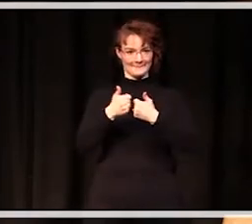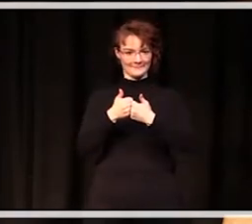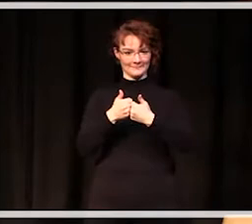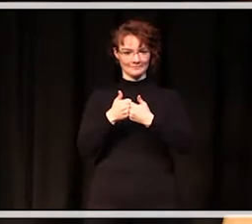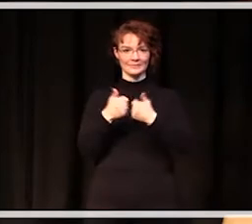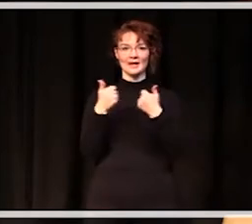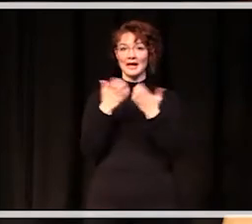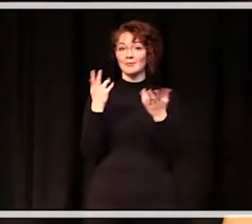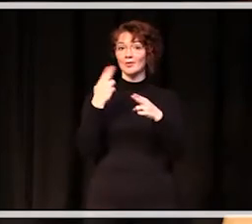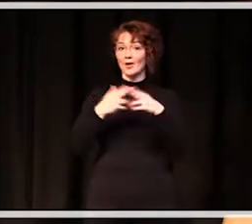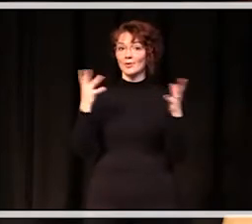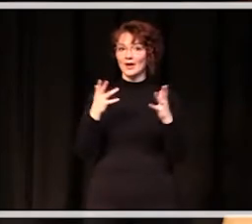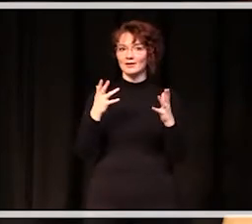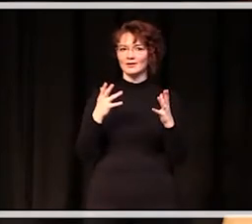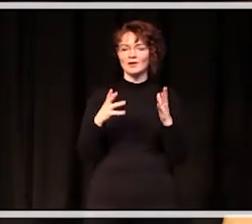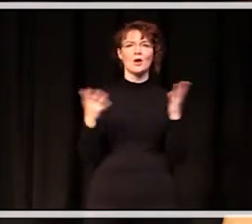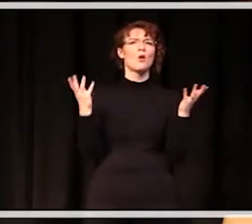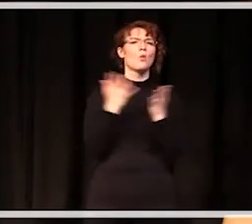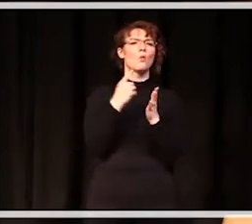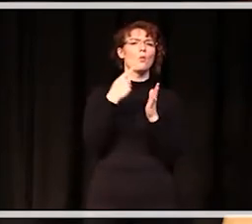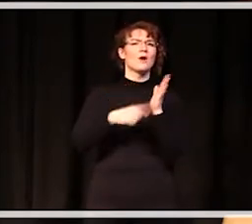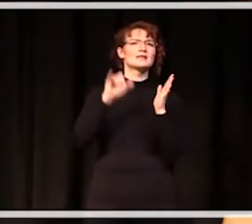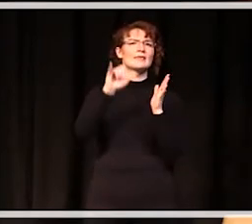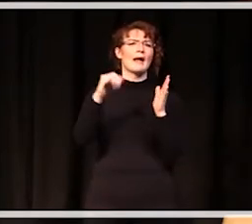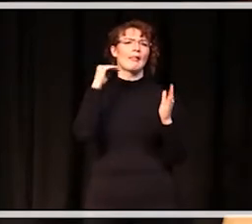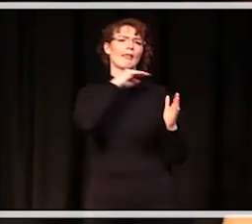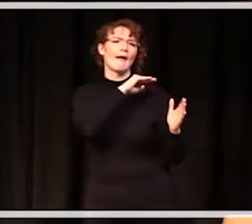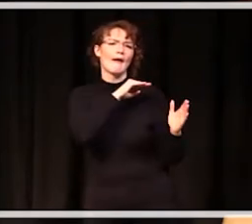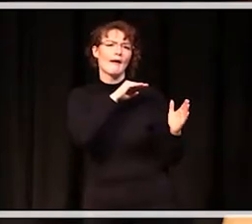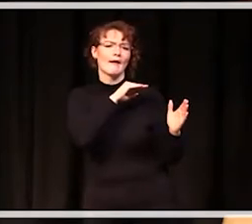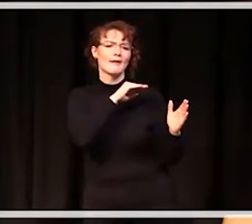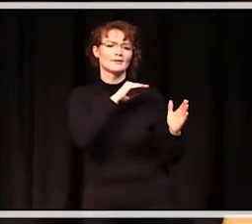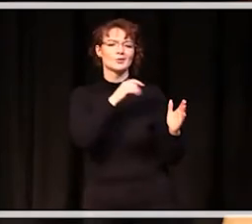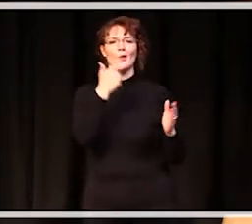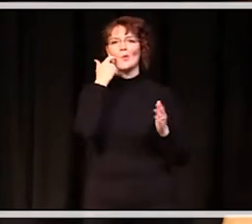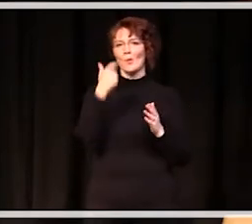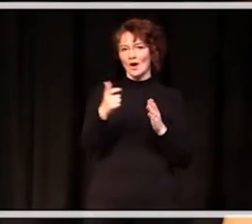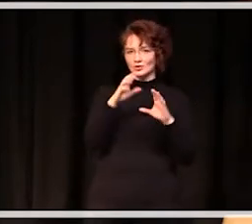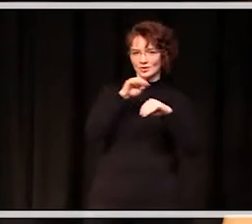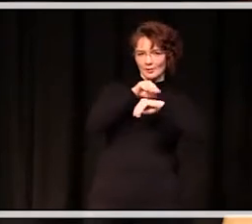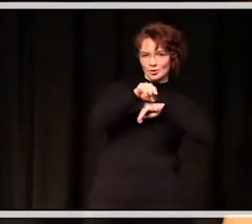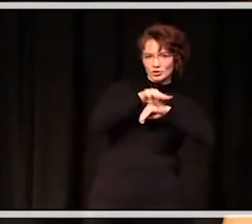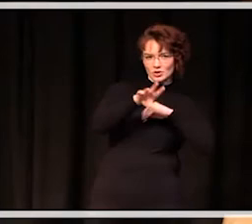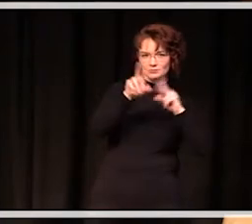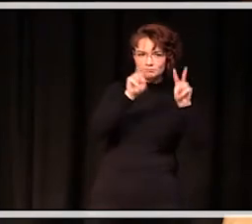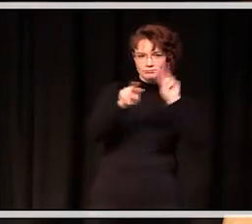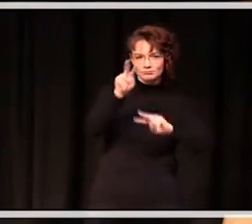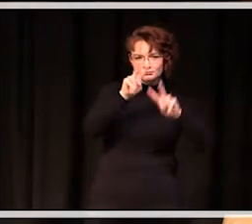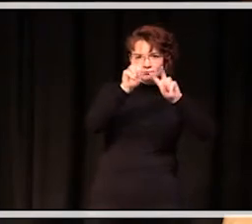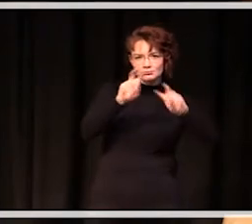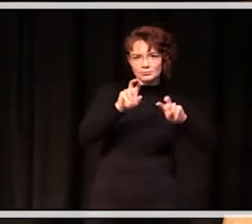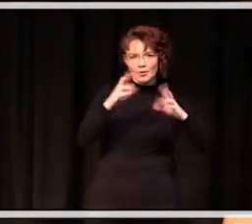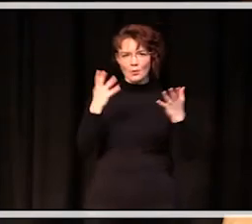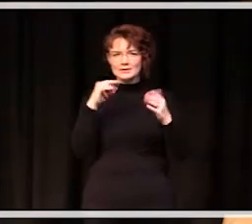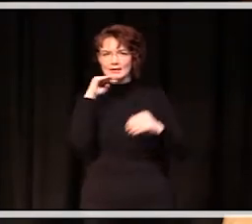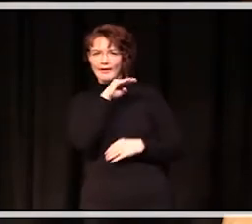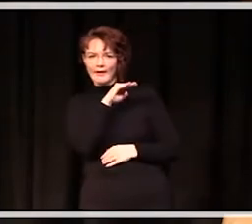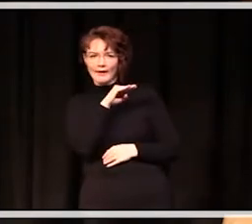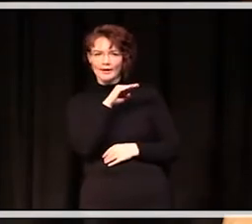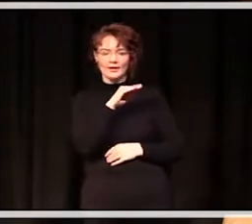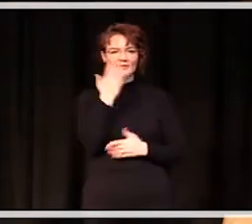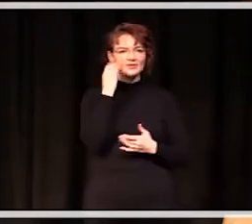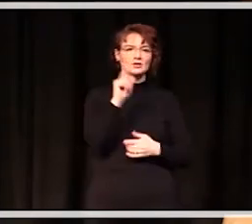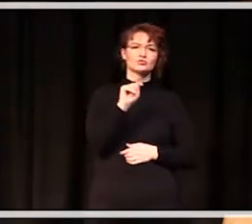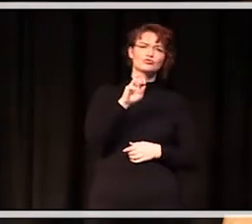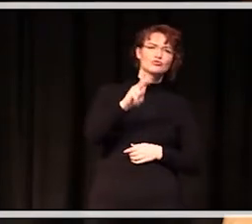The game was called What's the Lie? Watch the commercial. What's the lie? It's a truck or car